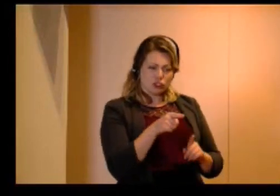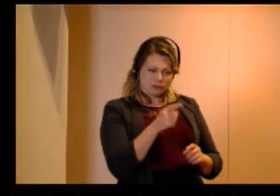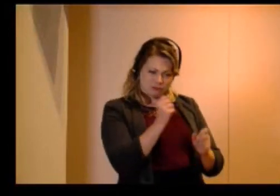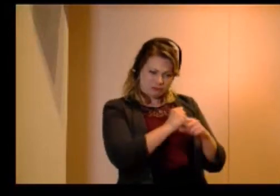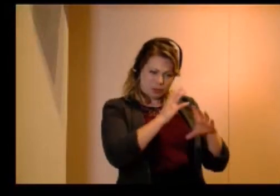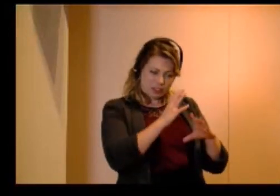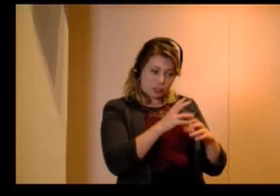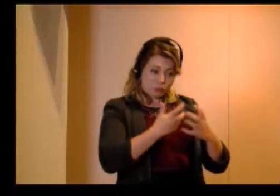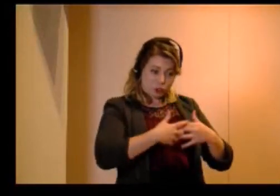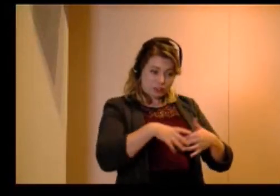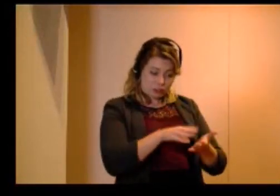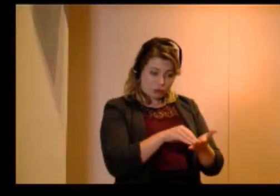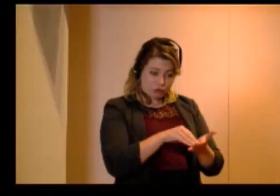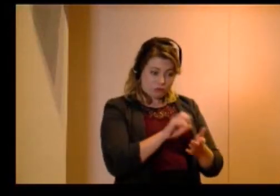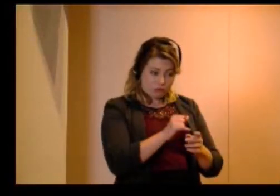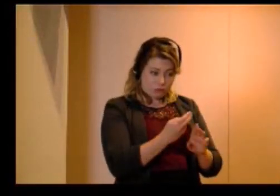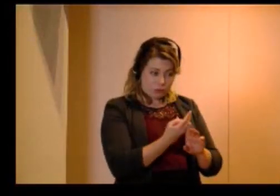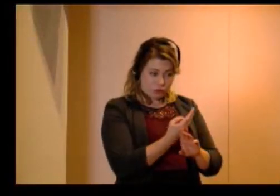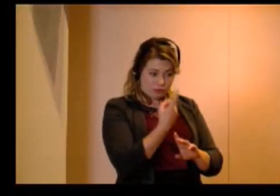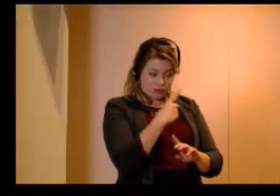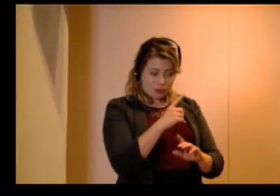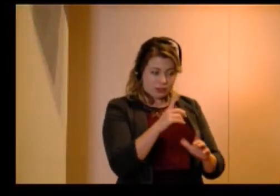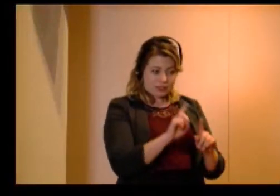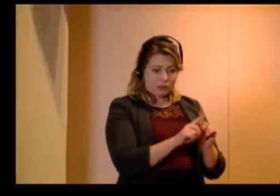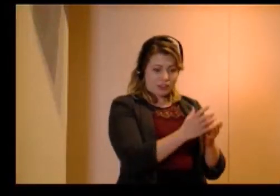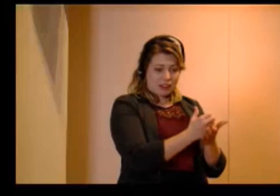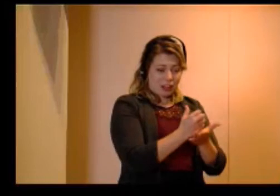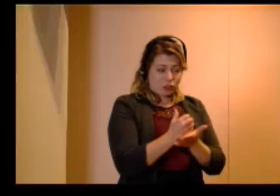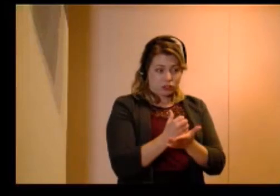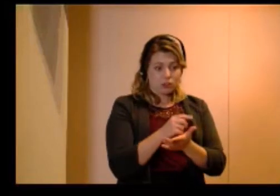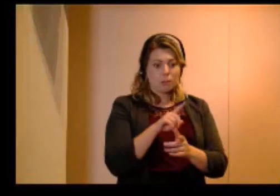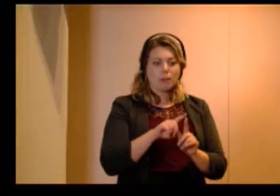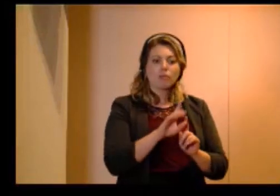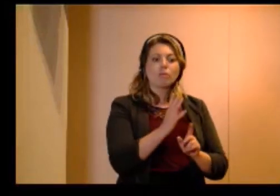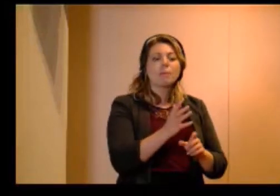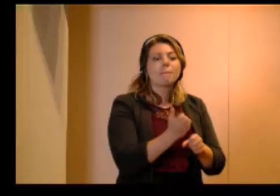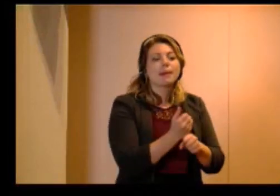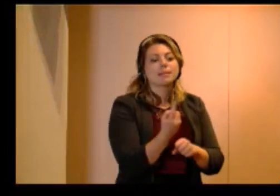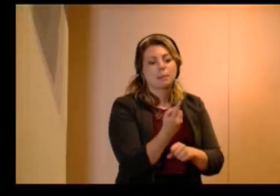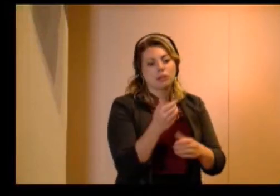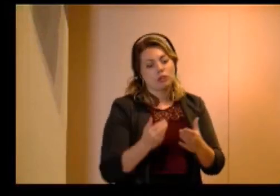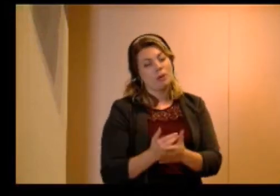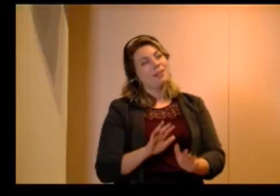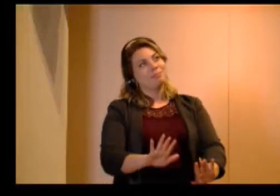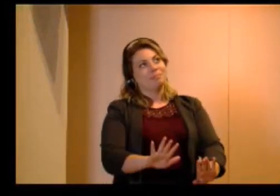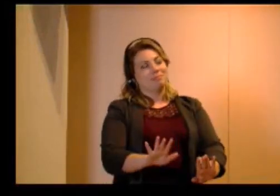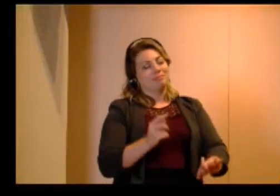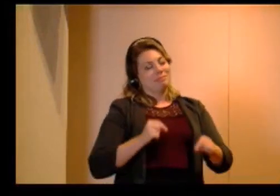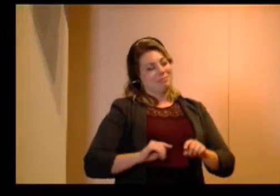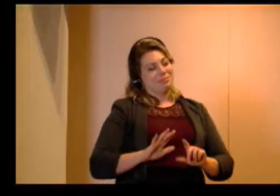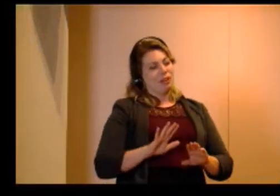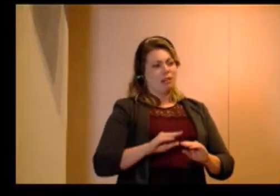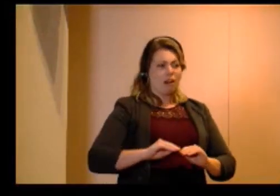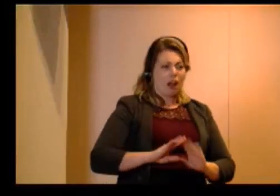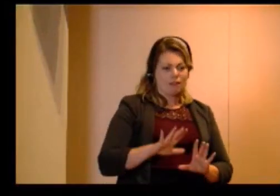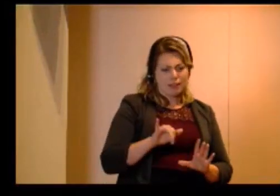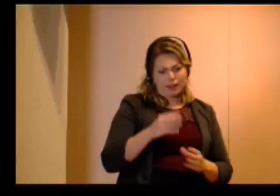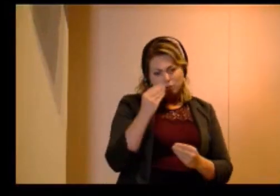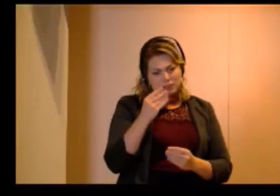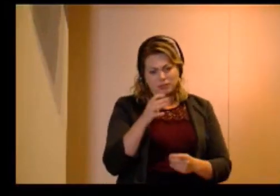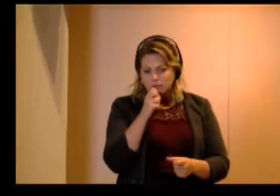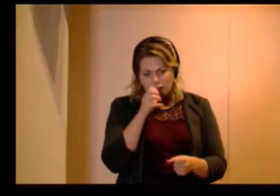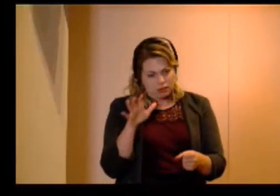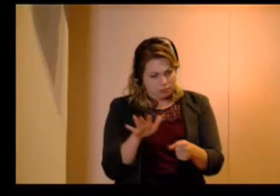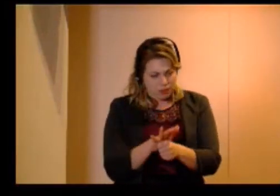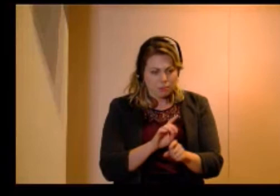used on collections in a way that generates something new? Not saying that obviously like this is data that was incomplete, but